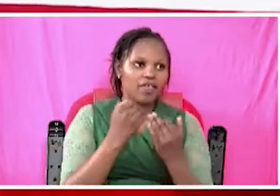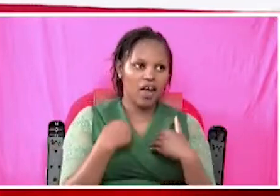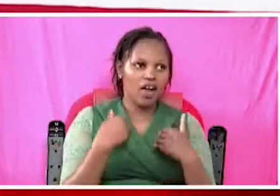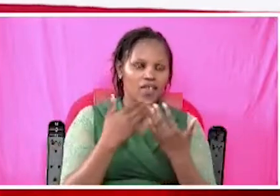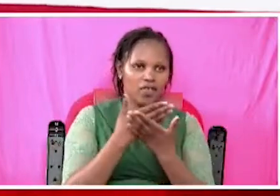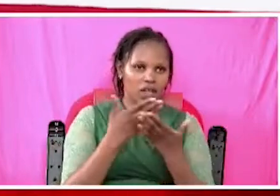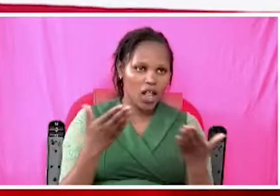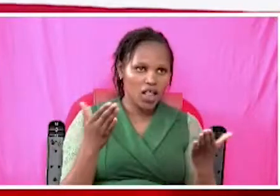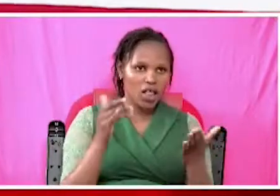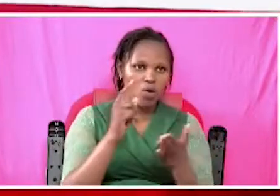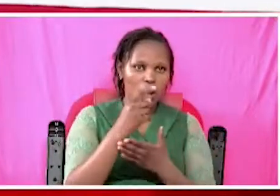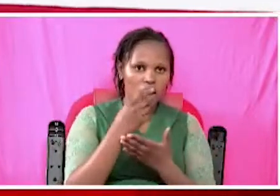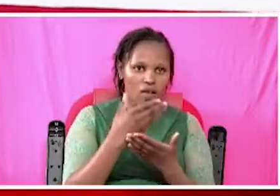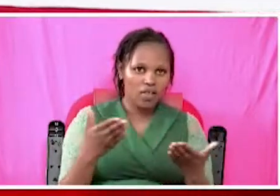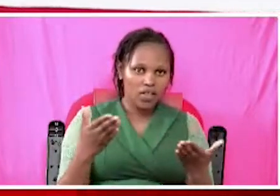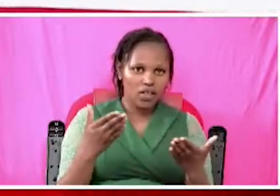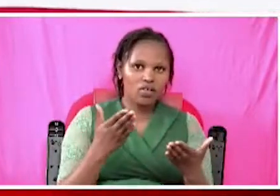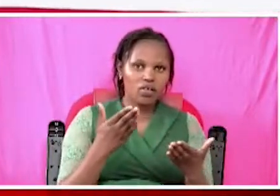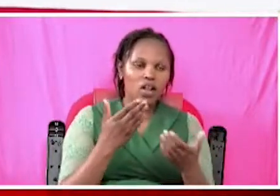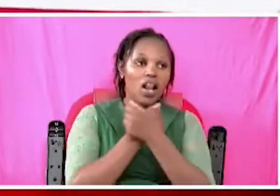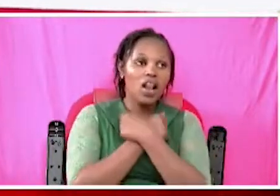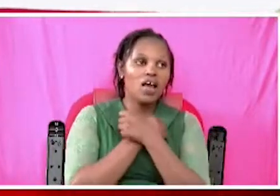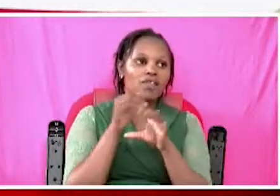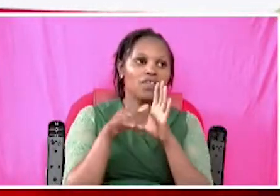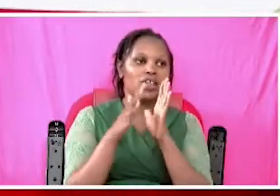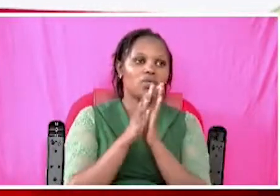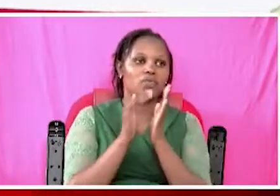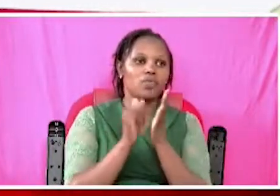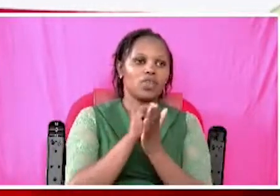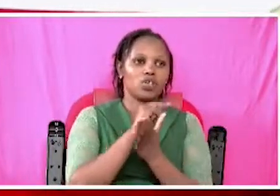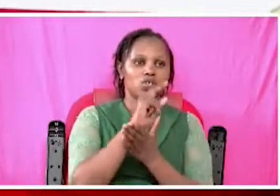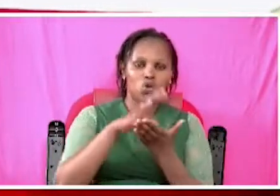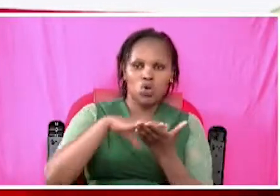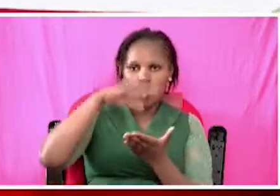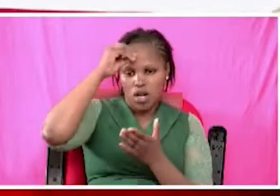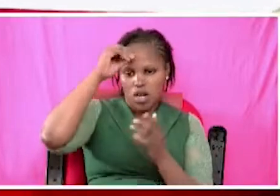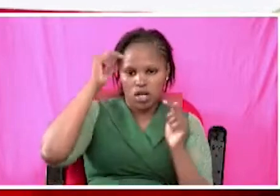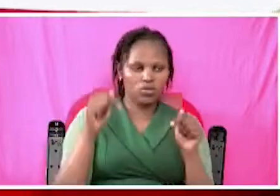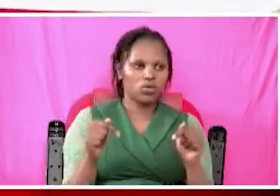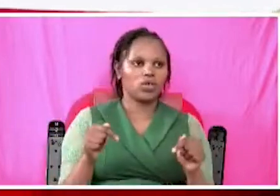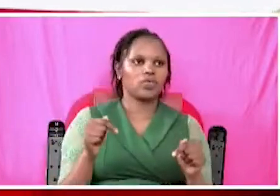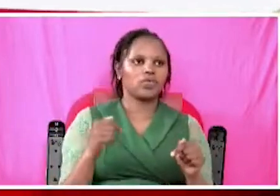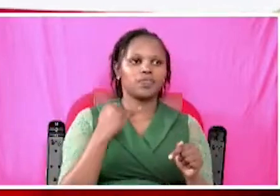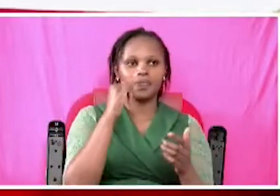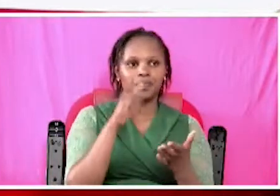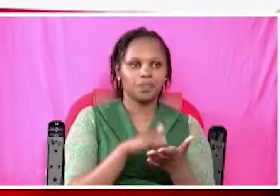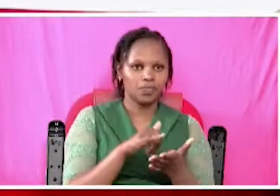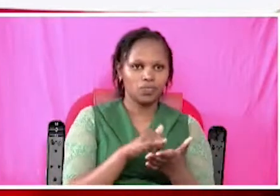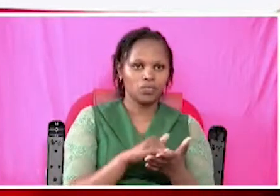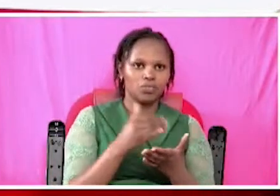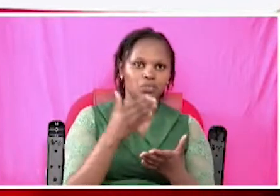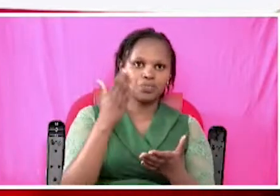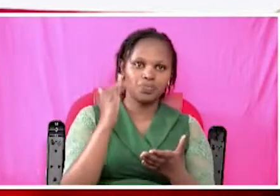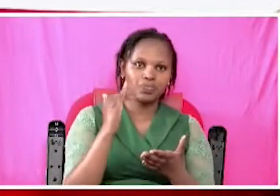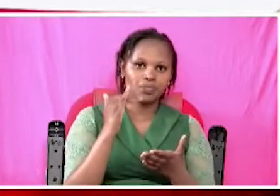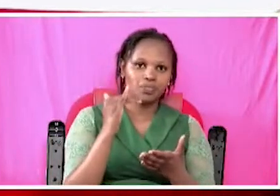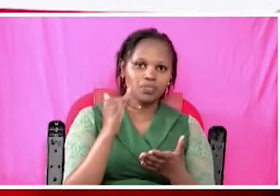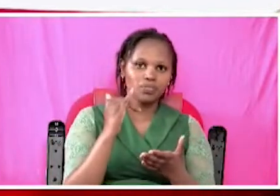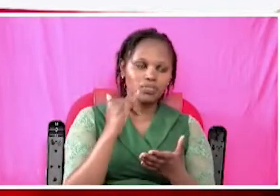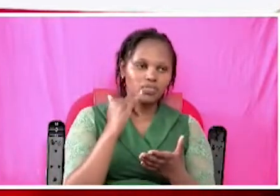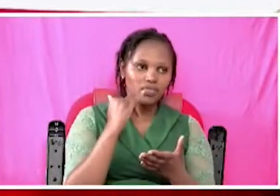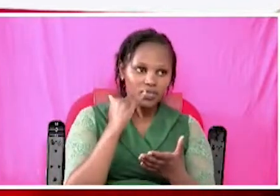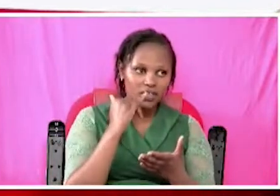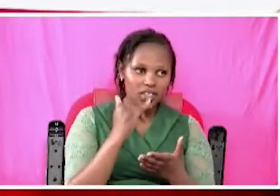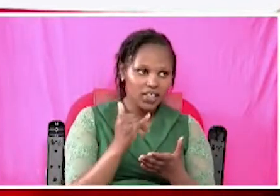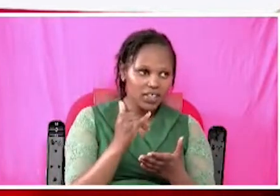know, one of the things I would love and pray as your pastor that you learn today is that God is as happy with you when you